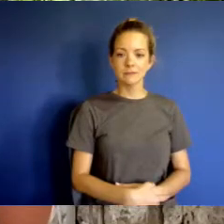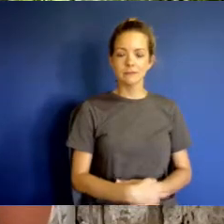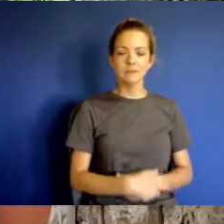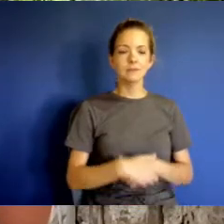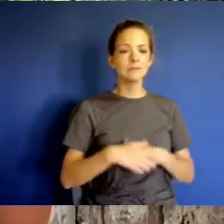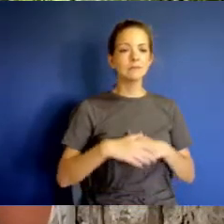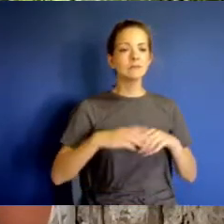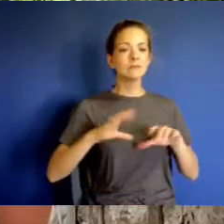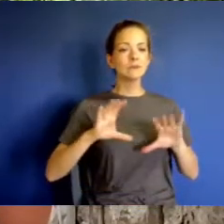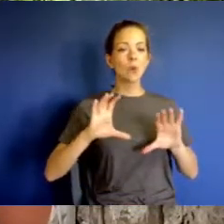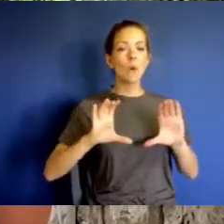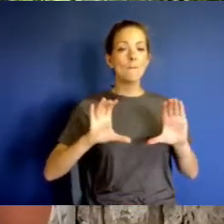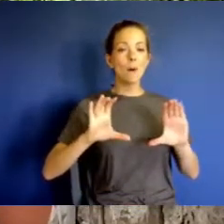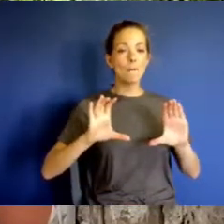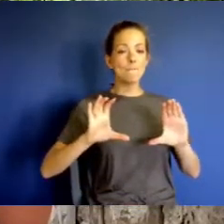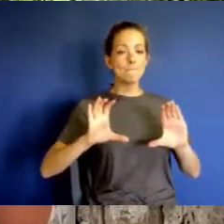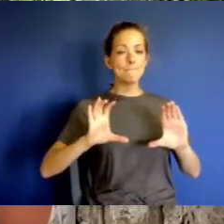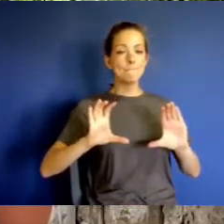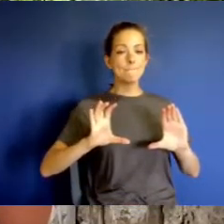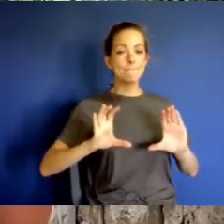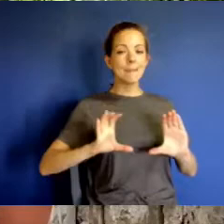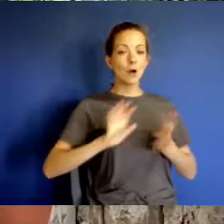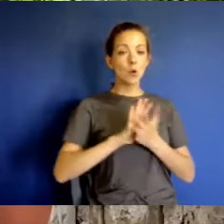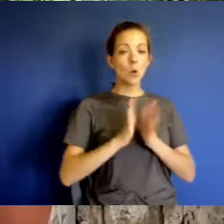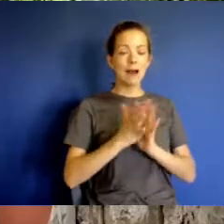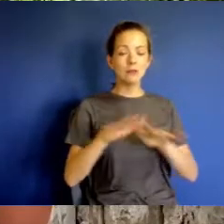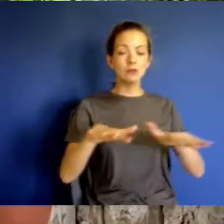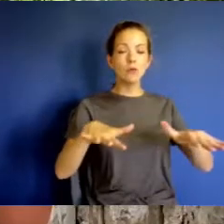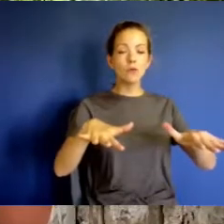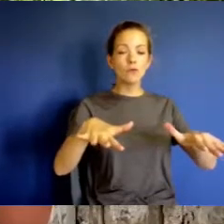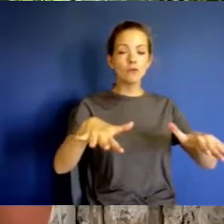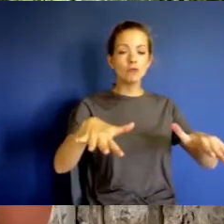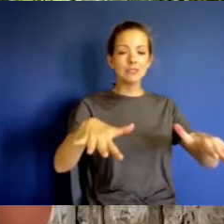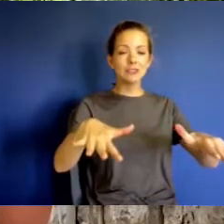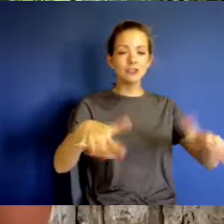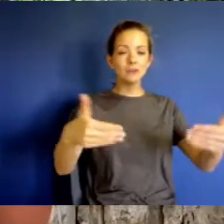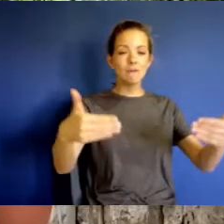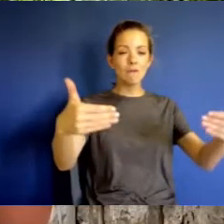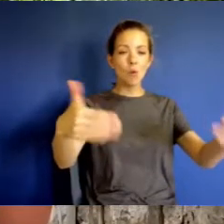So let the hips sink back, let the hands reach forwards.